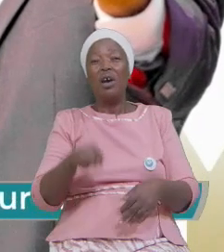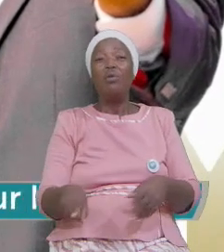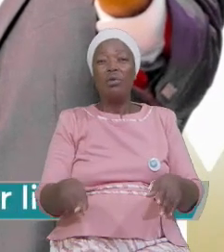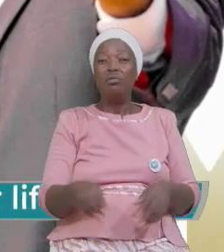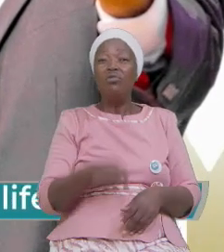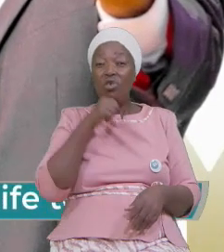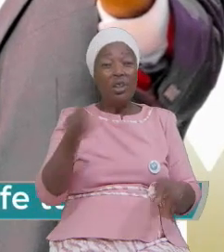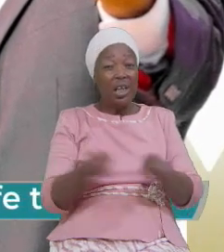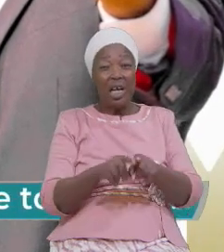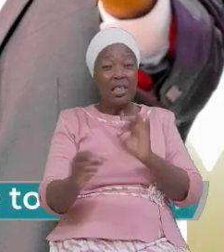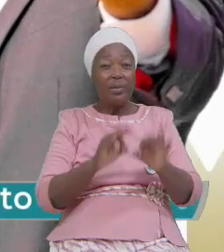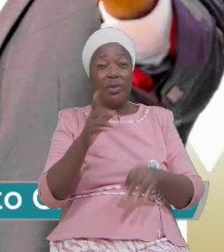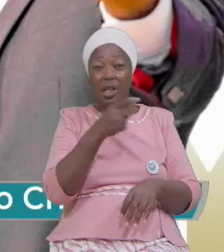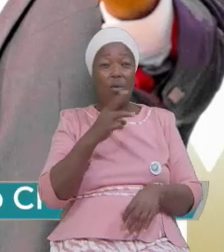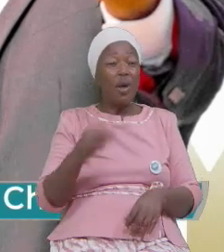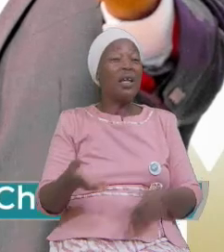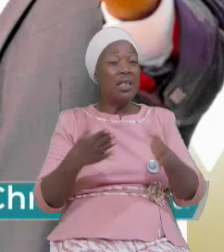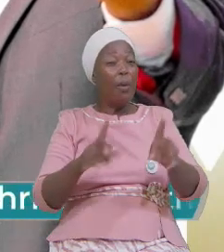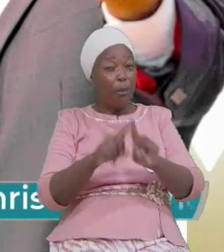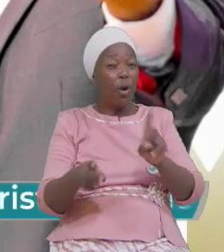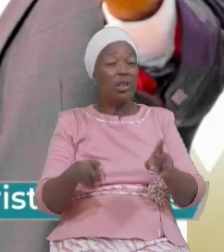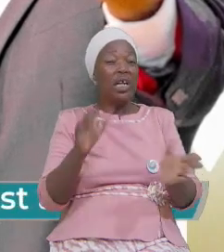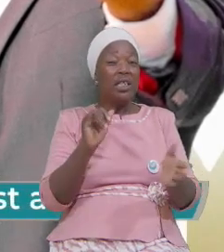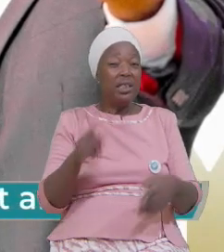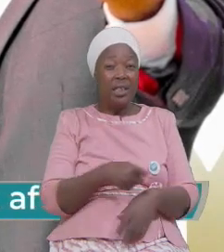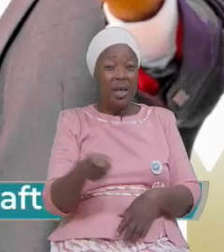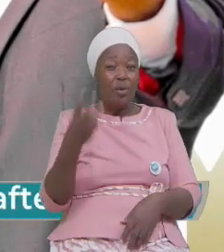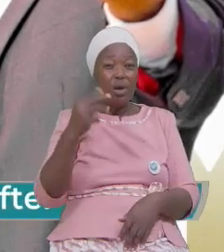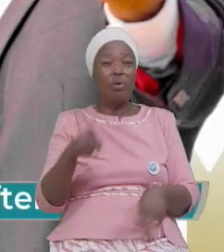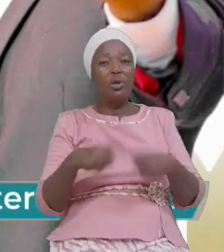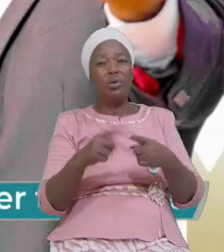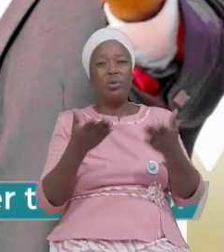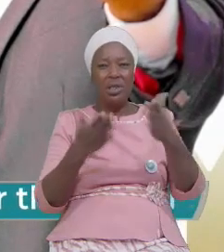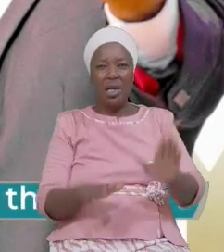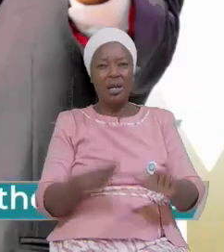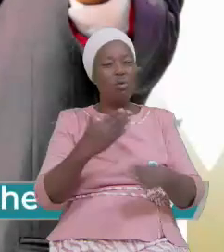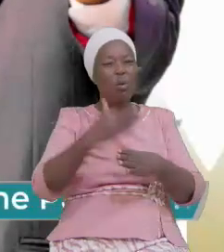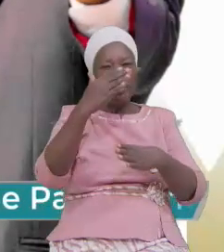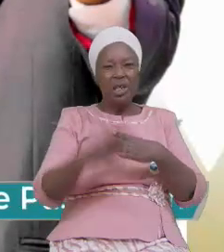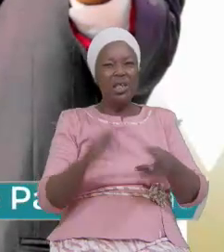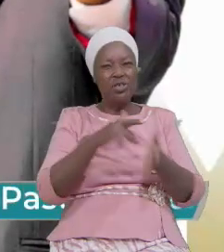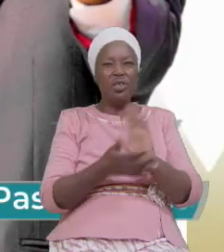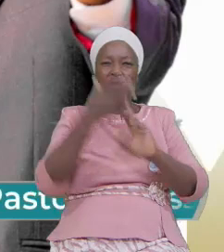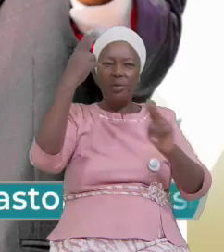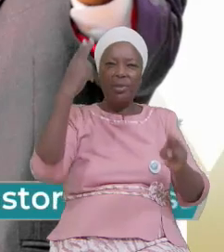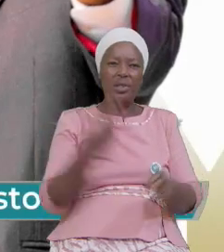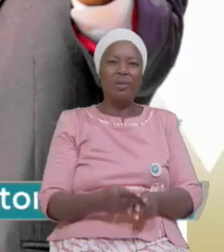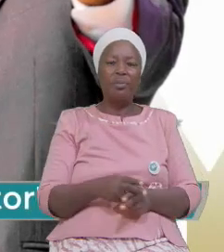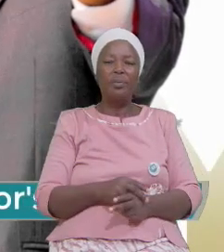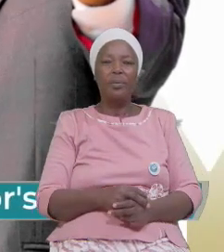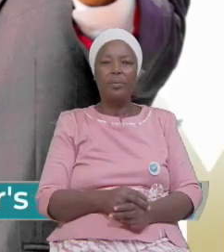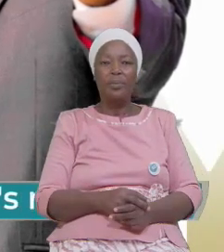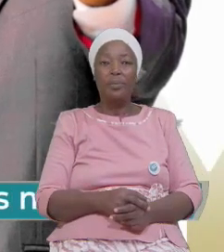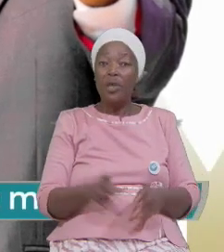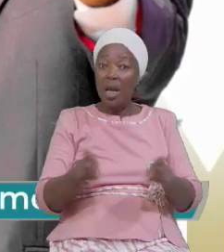but they are going to die completely. Let me hear your amen. As we are